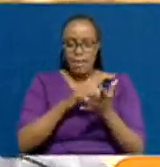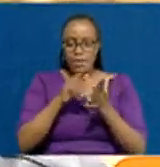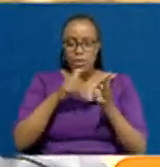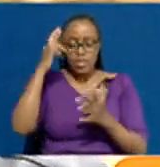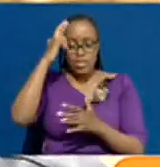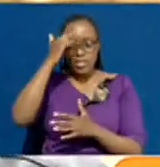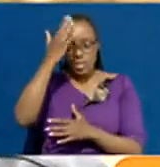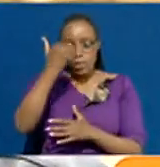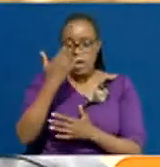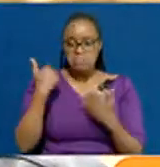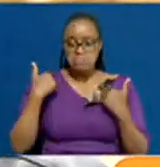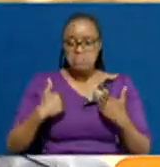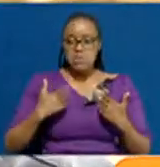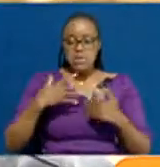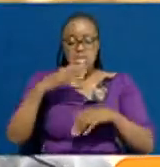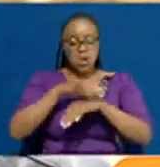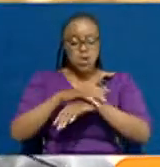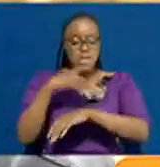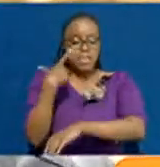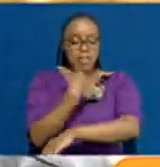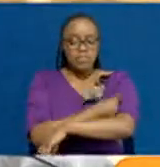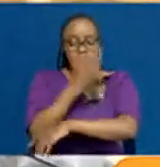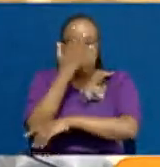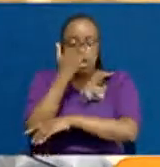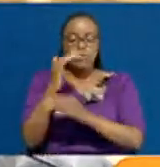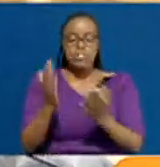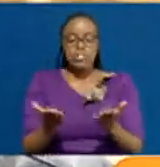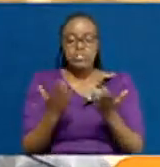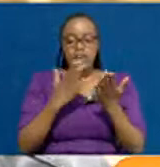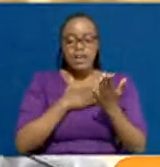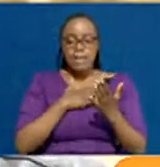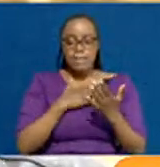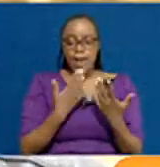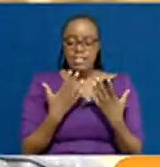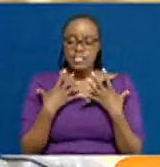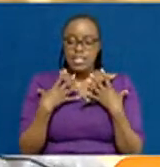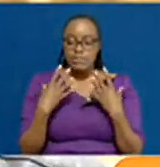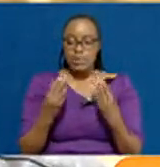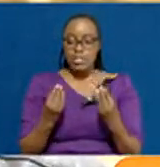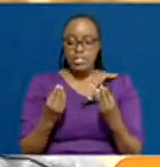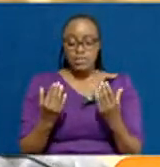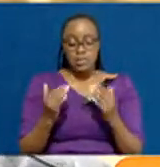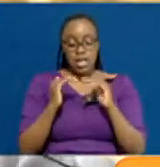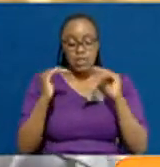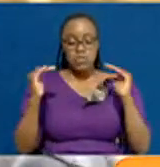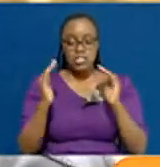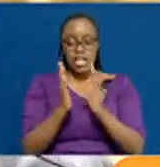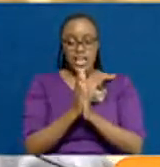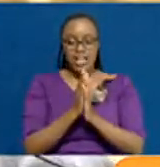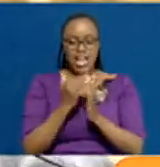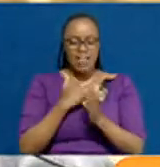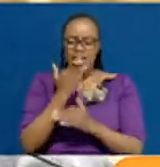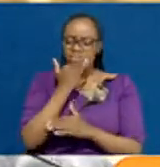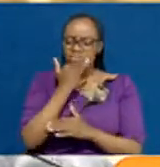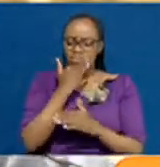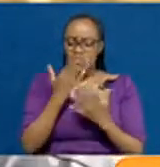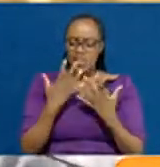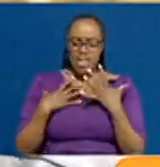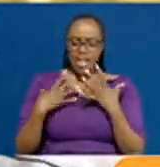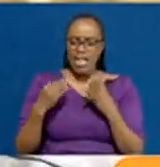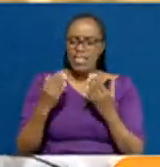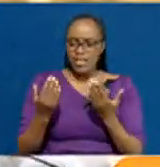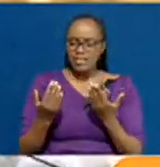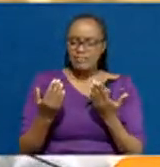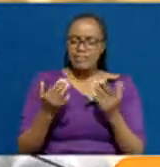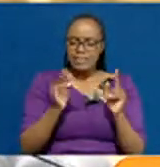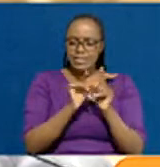took the vaccine, because I wanted to improve my immunity. And there's nothing wrong with a healthy immunity. Now, even after